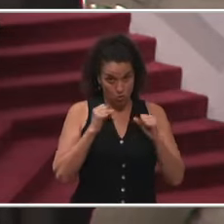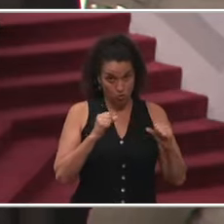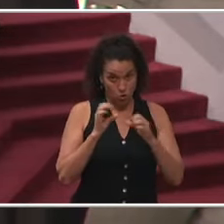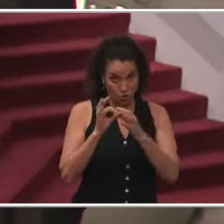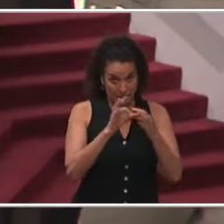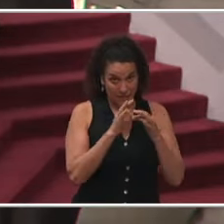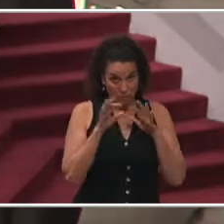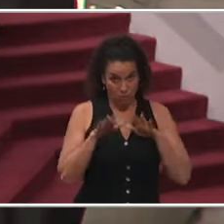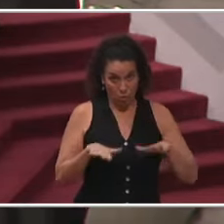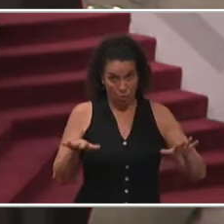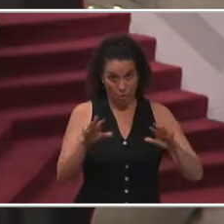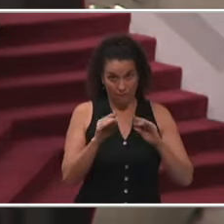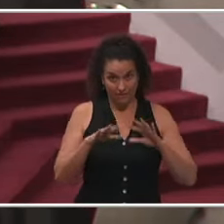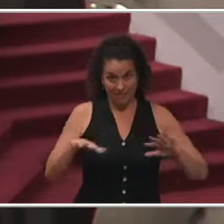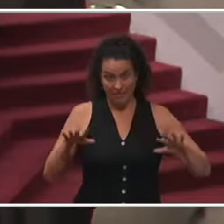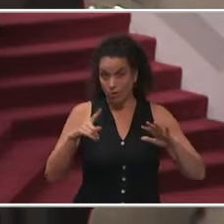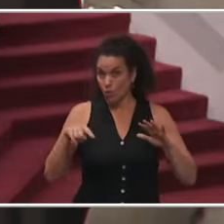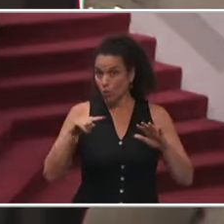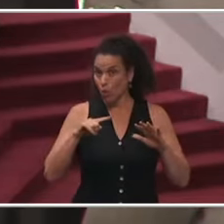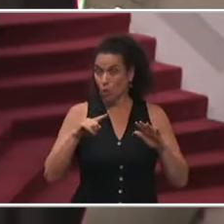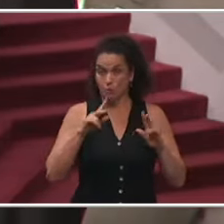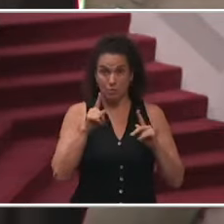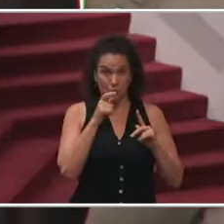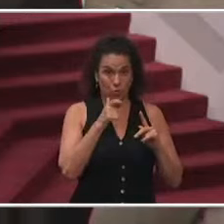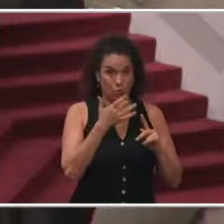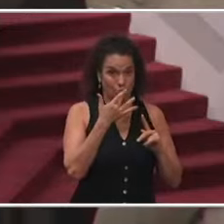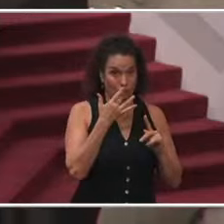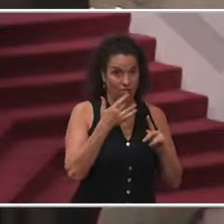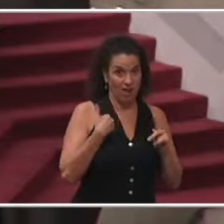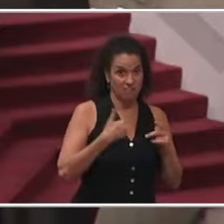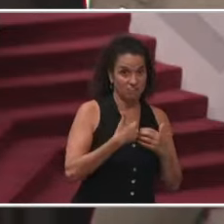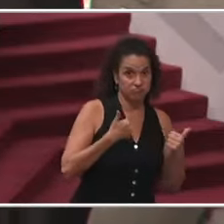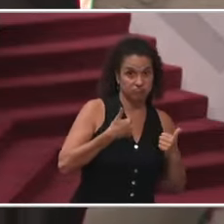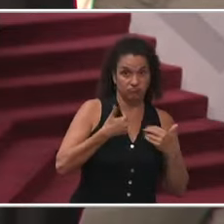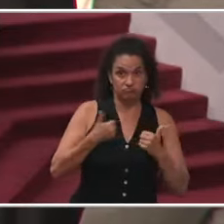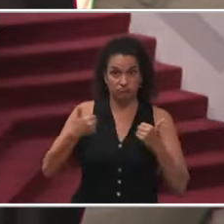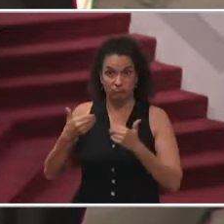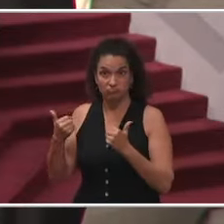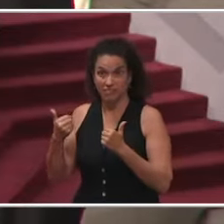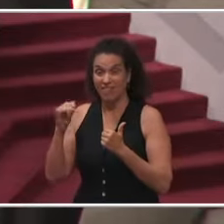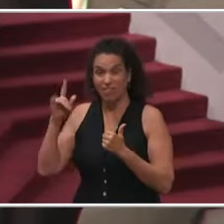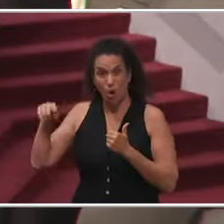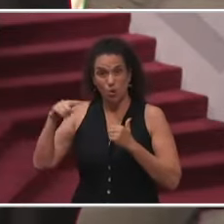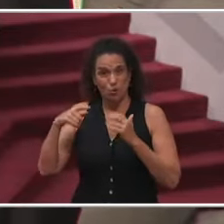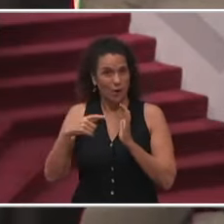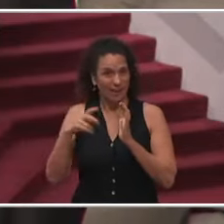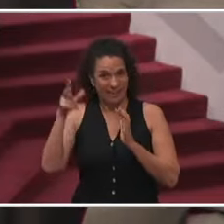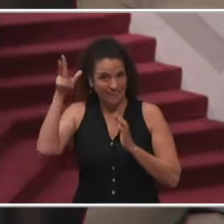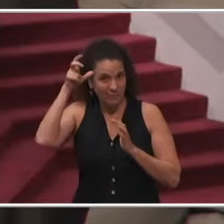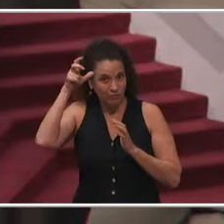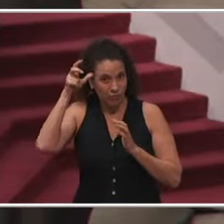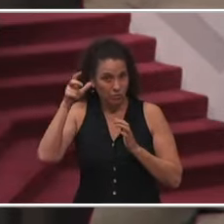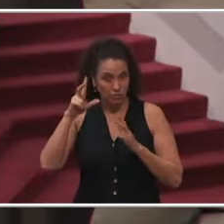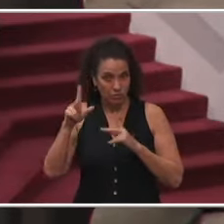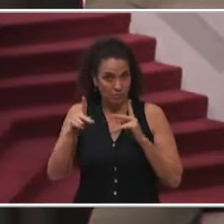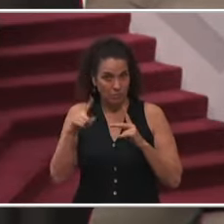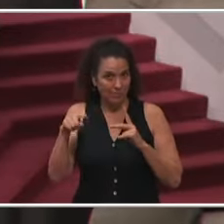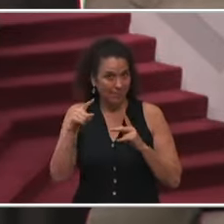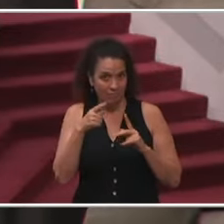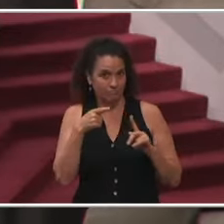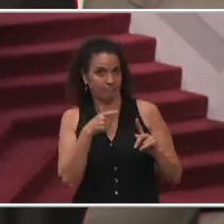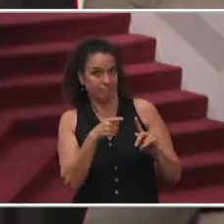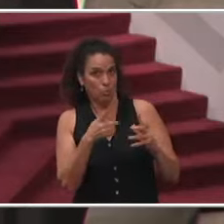understand that the forces that seek to divide us into groups and pit us against one another are represent evil forces that seek to destroy our great nation. So let us